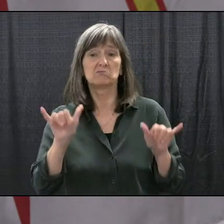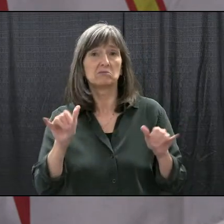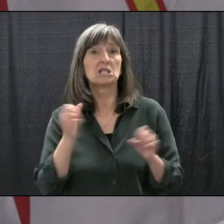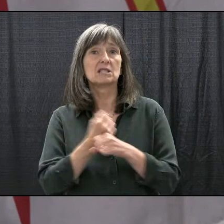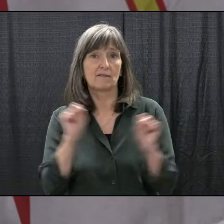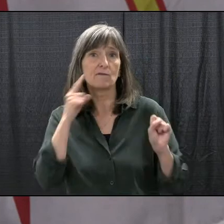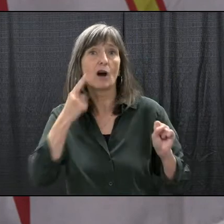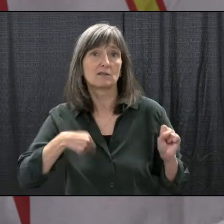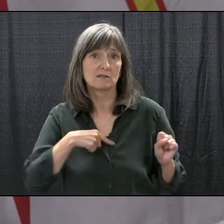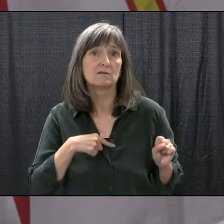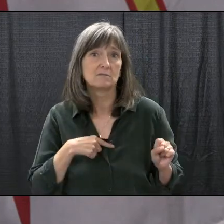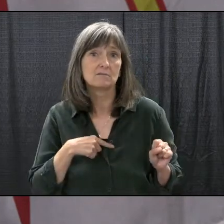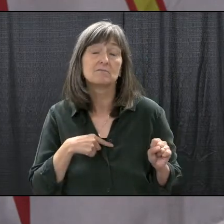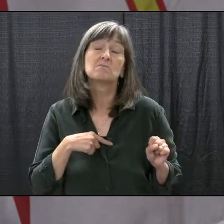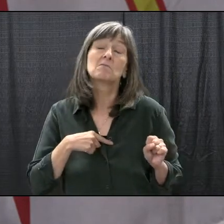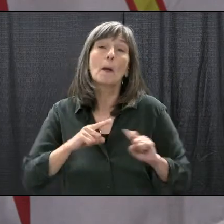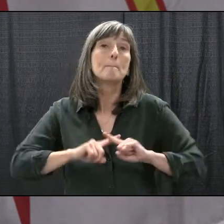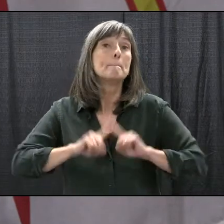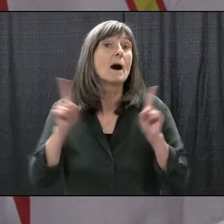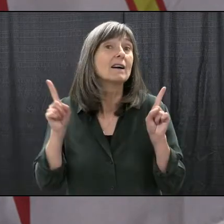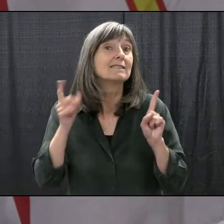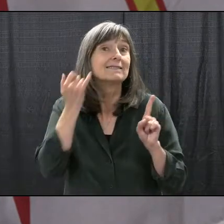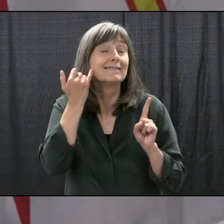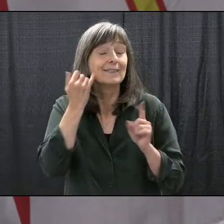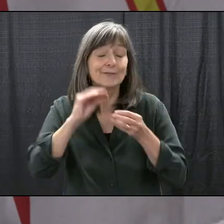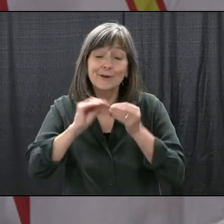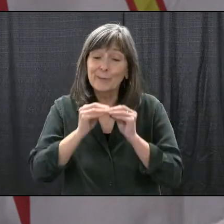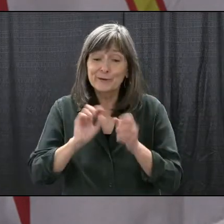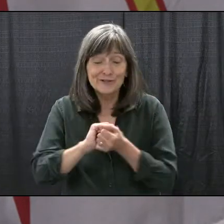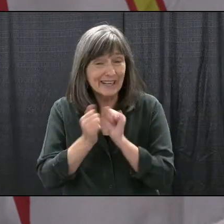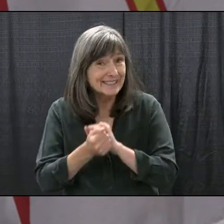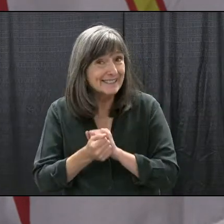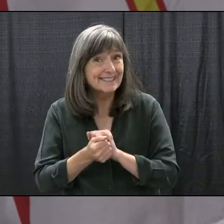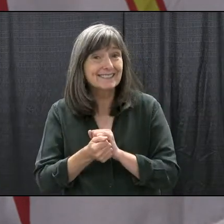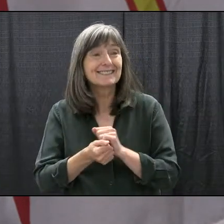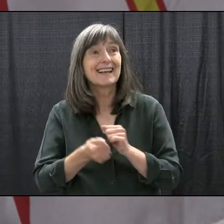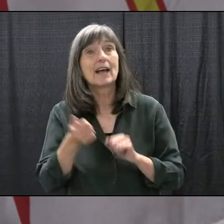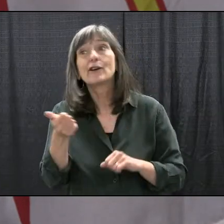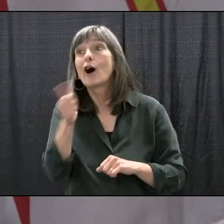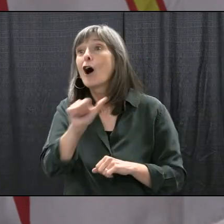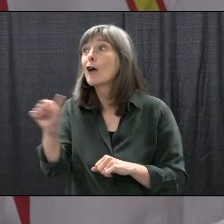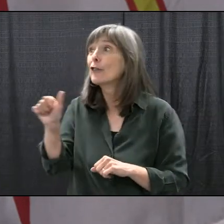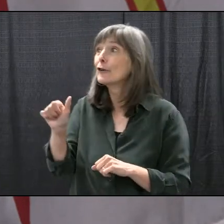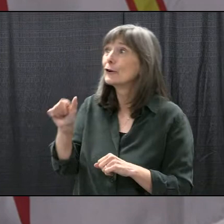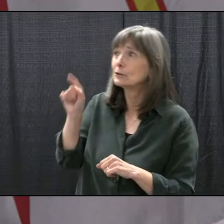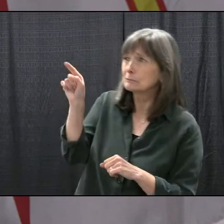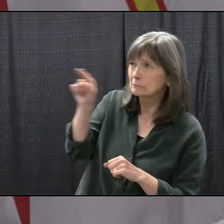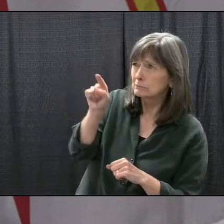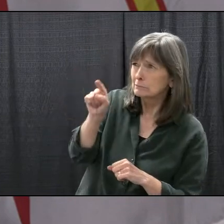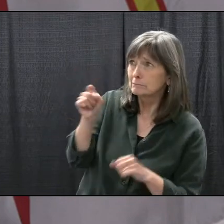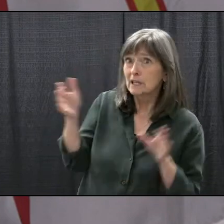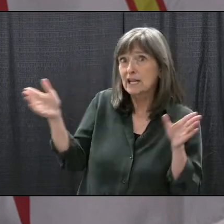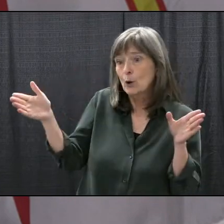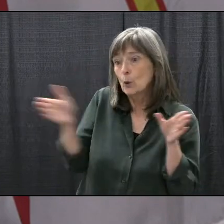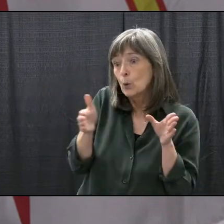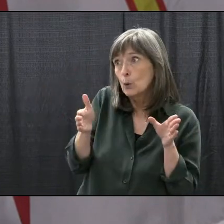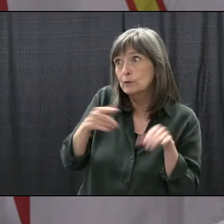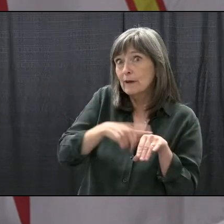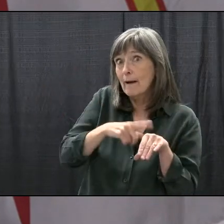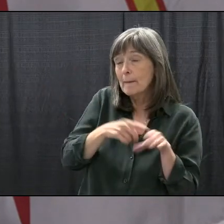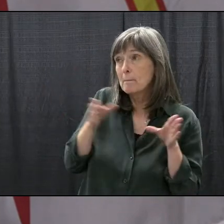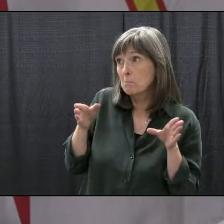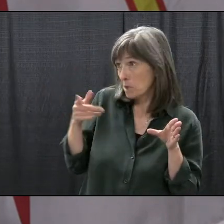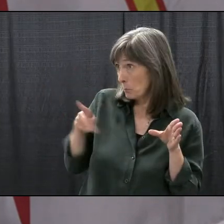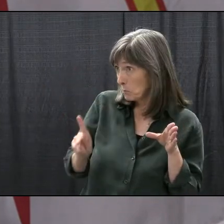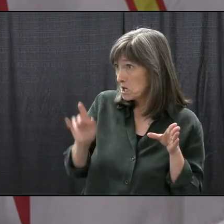this time. That being said, you know, if our epidemiology changes and if we look at some of those other places who are shortening that interval or